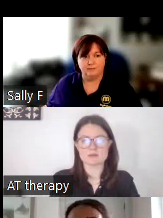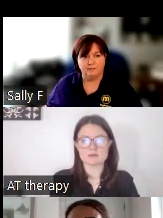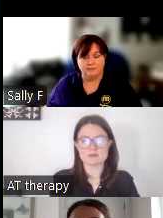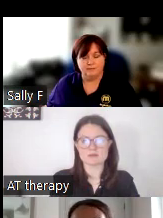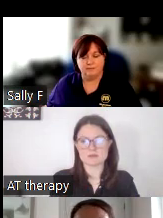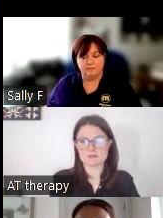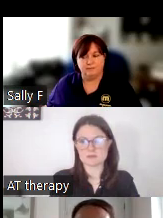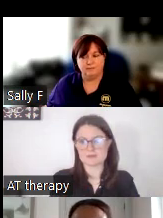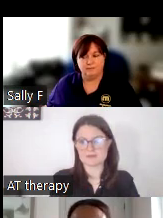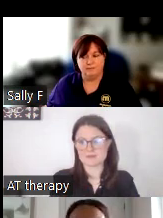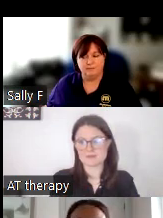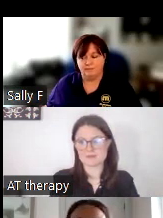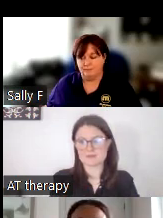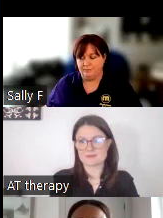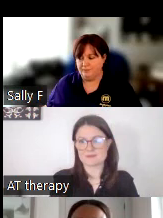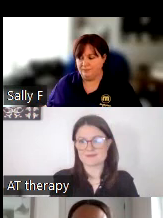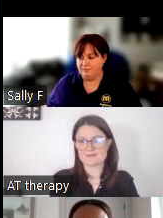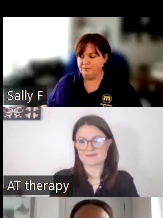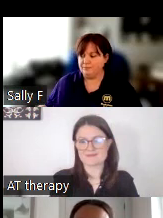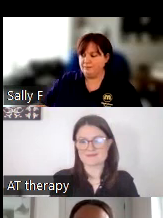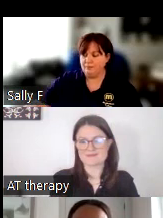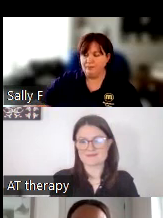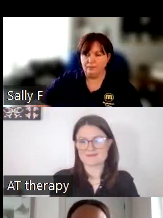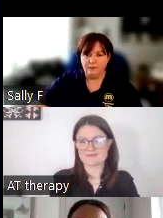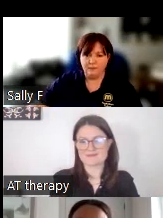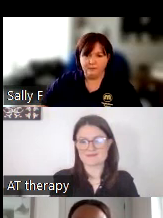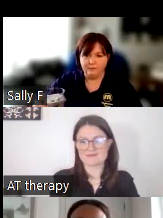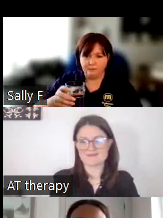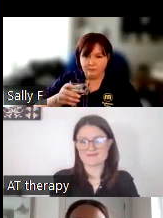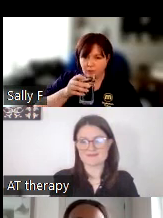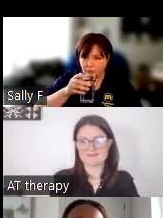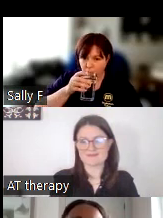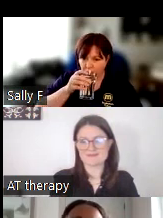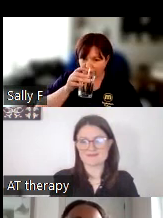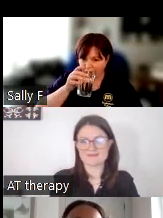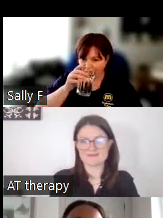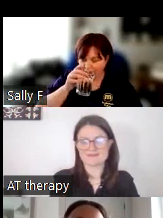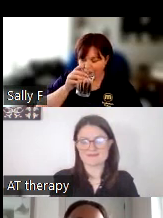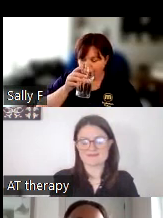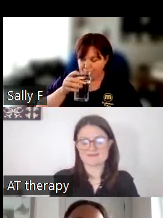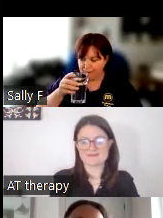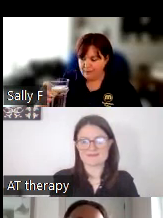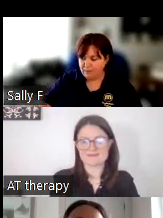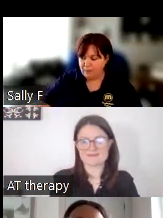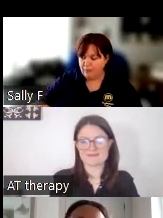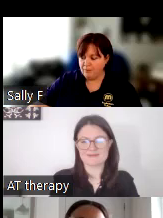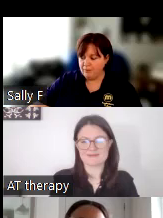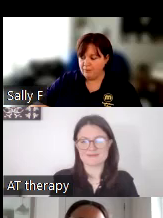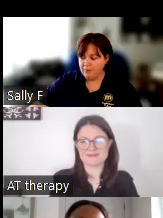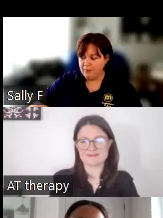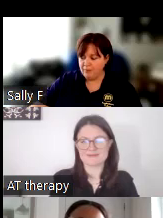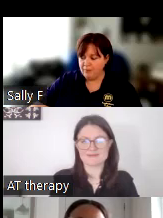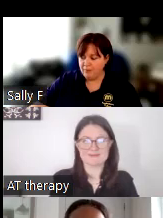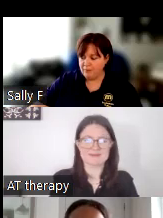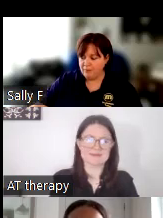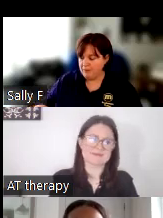child has their first sign within a therapy session or within a group session, it was always really lovely. And I'd say that the top 3 signs that